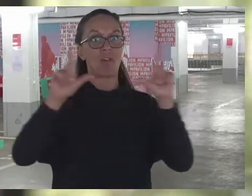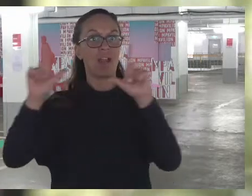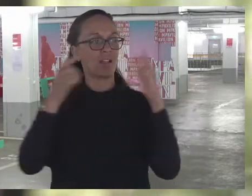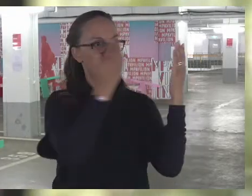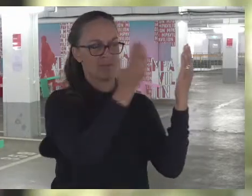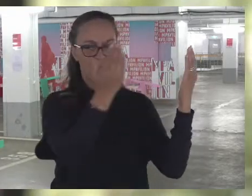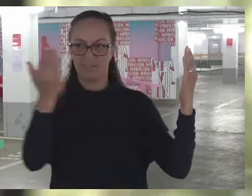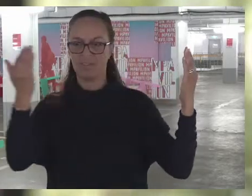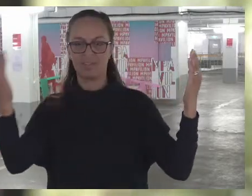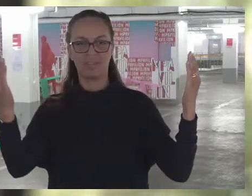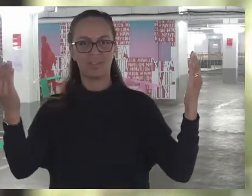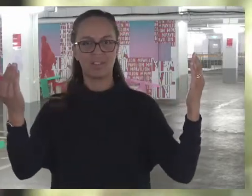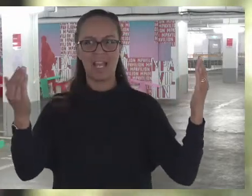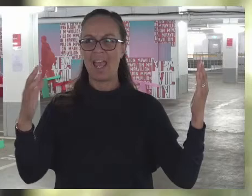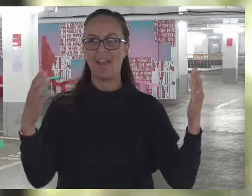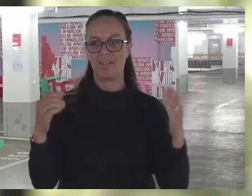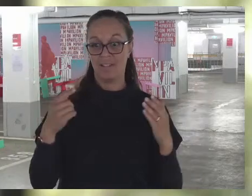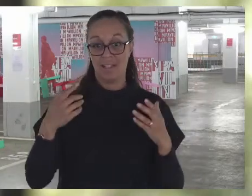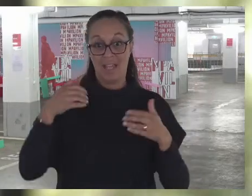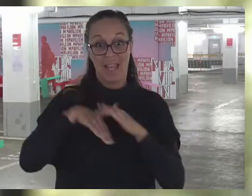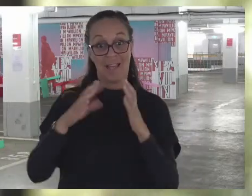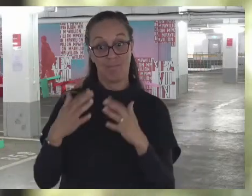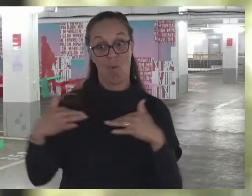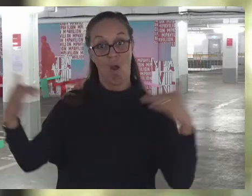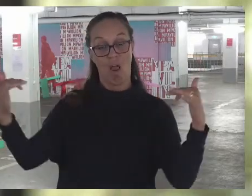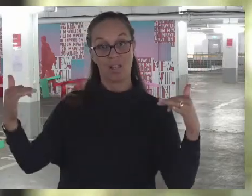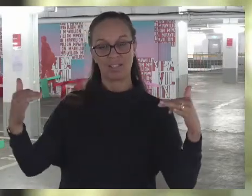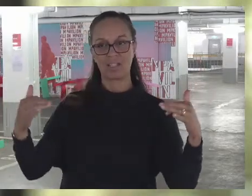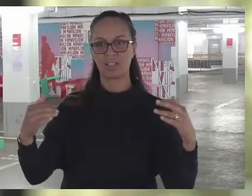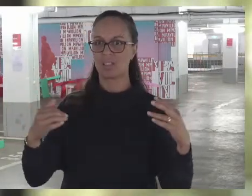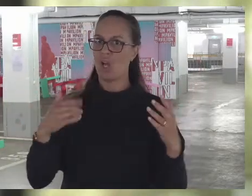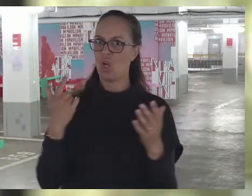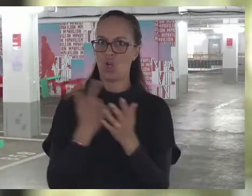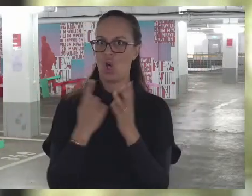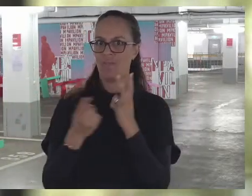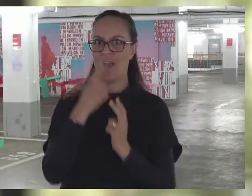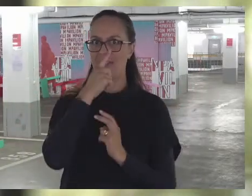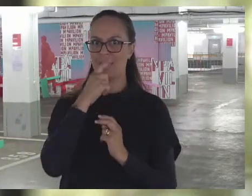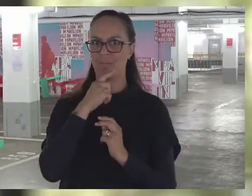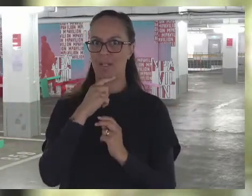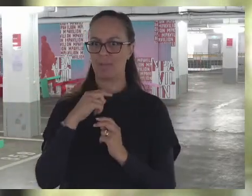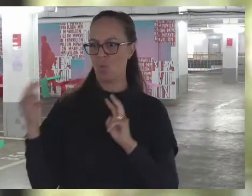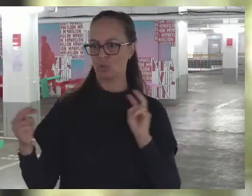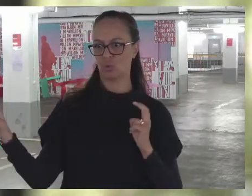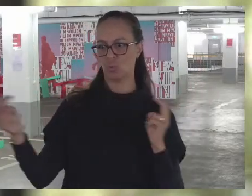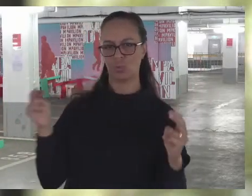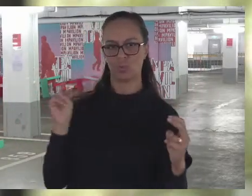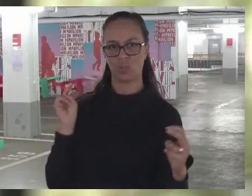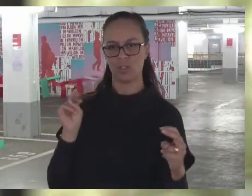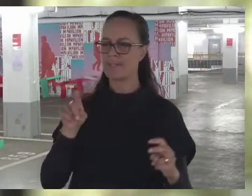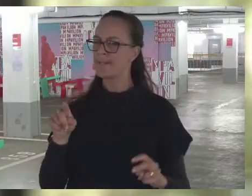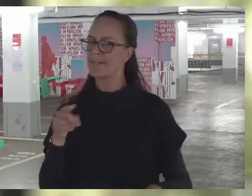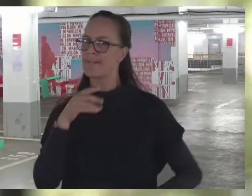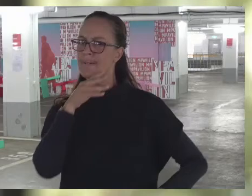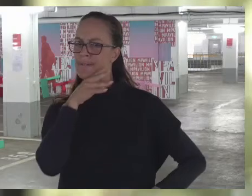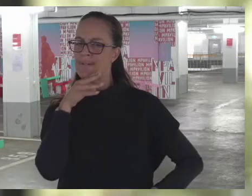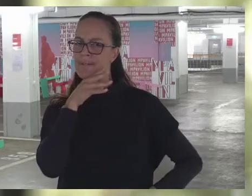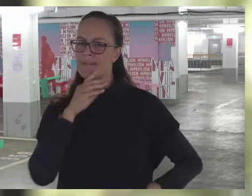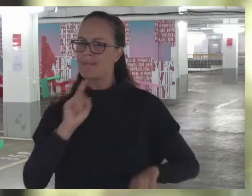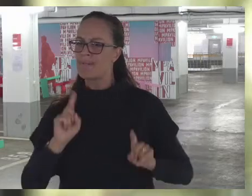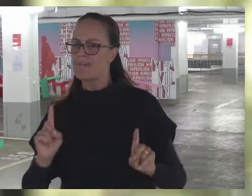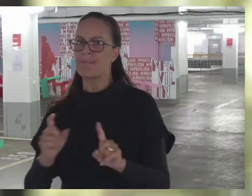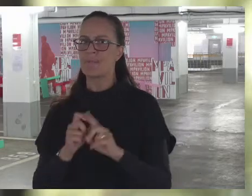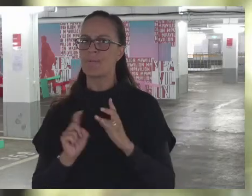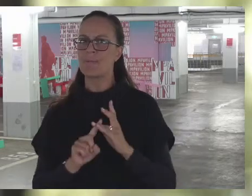in terms of how the work is going to be read, which is quite an interesting thing as an artist, and it sort of opens up ideas